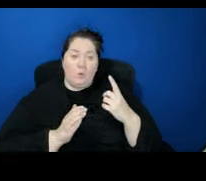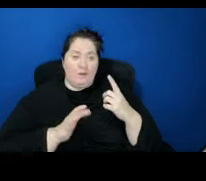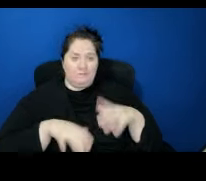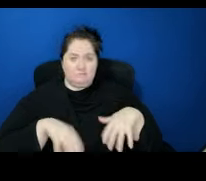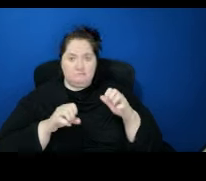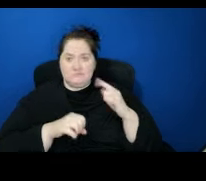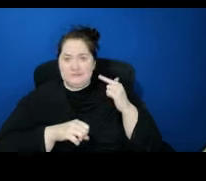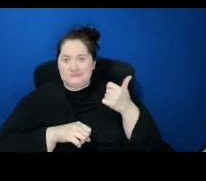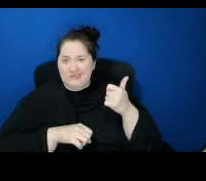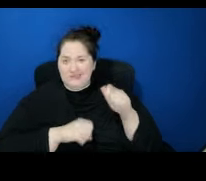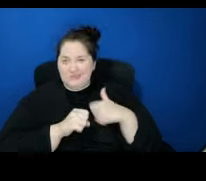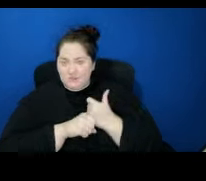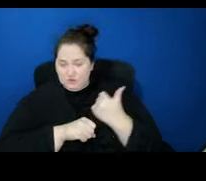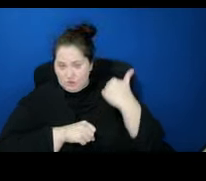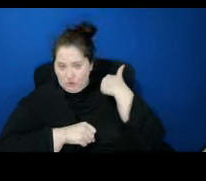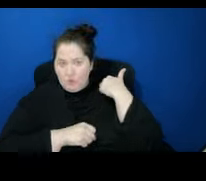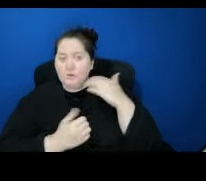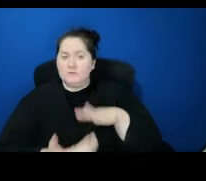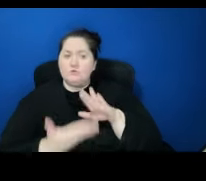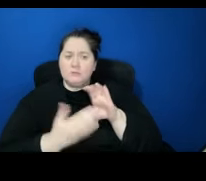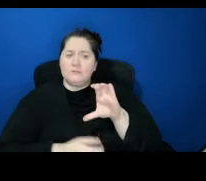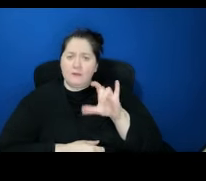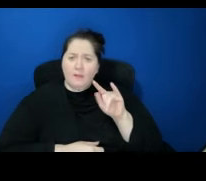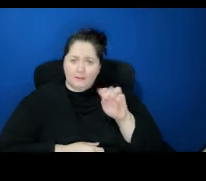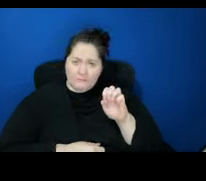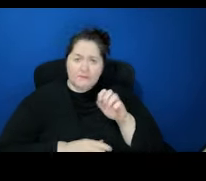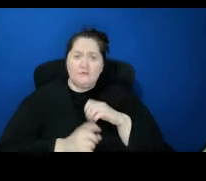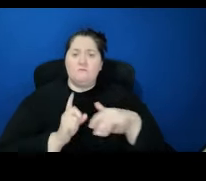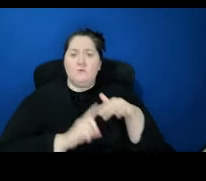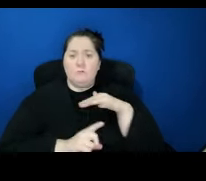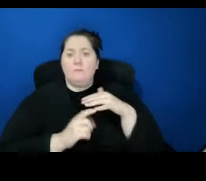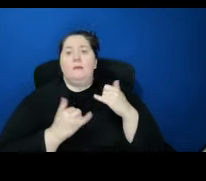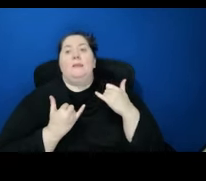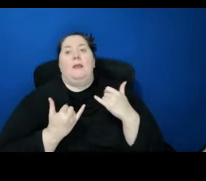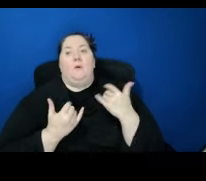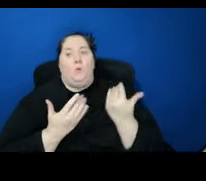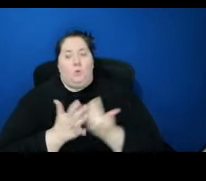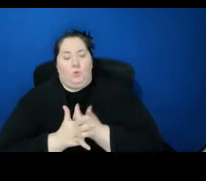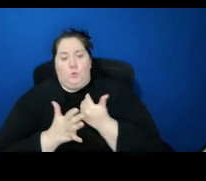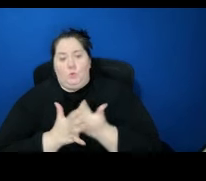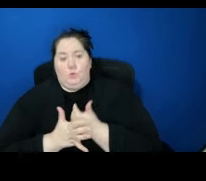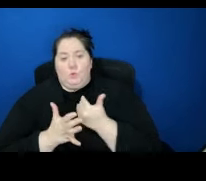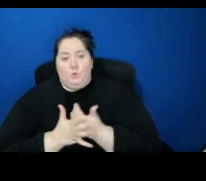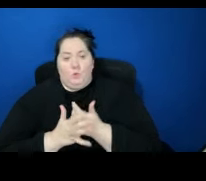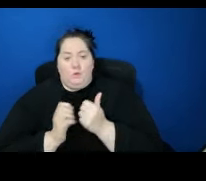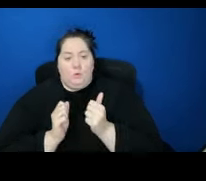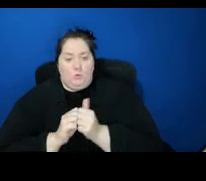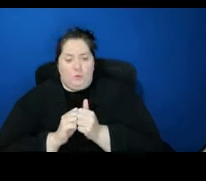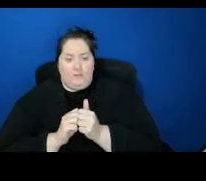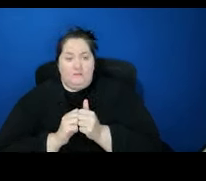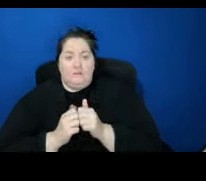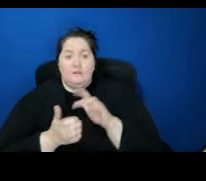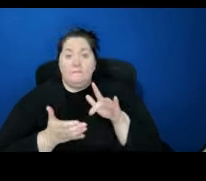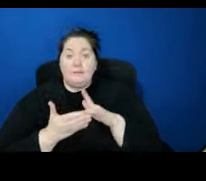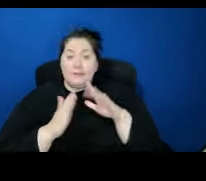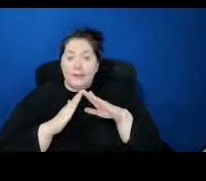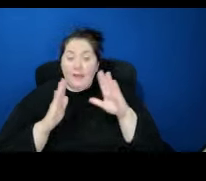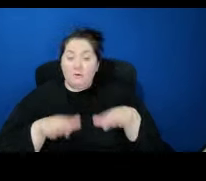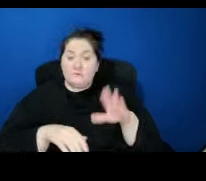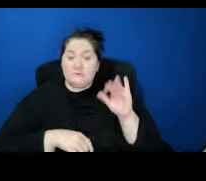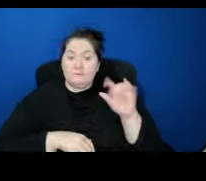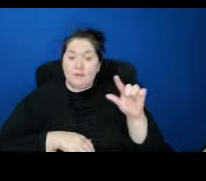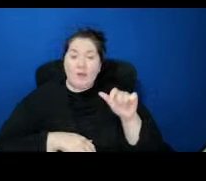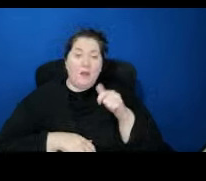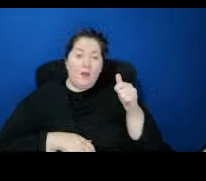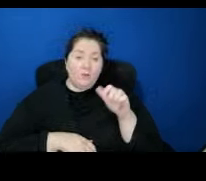ago, does address climate and the environment, but we have a new, along with a middle housing bill from the state, there's